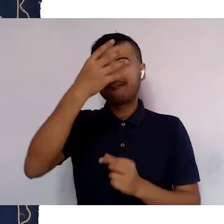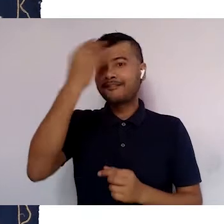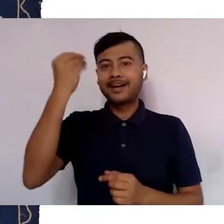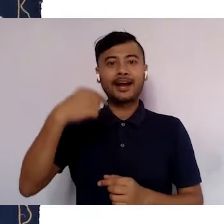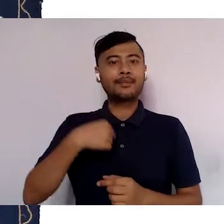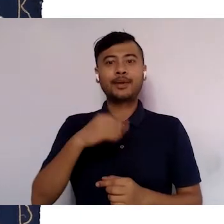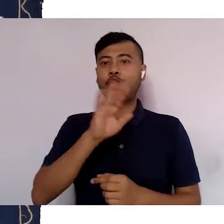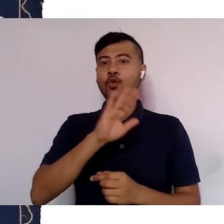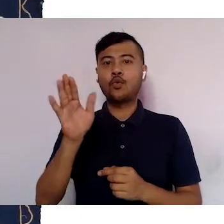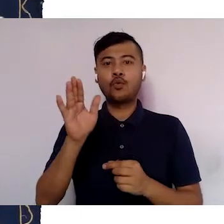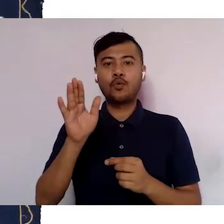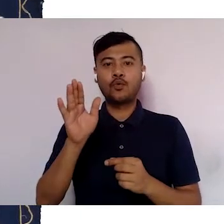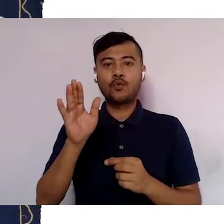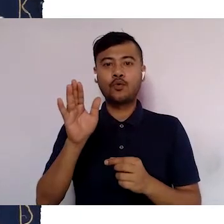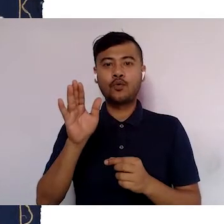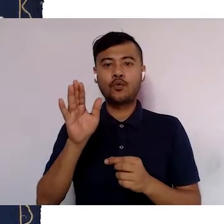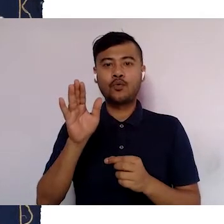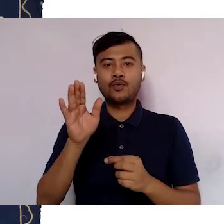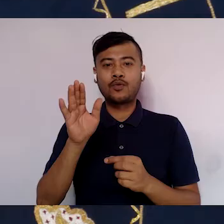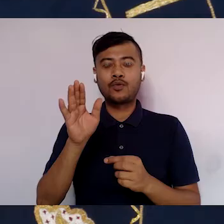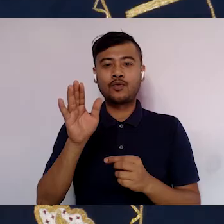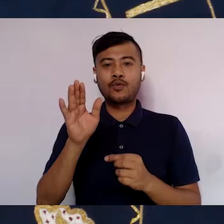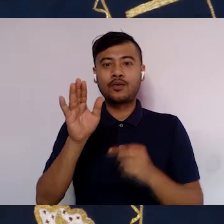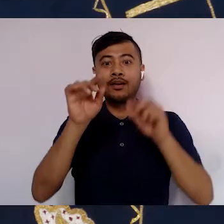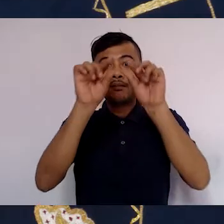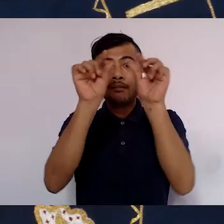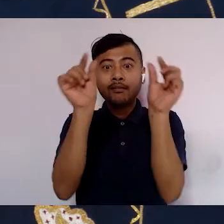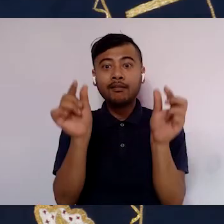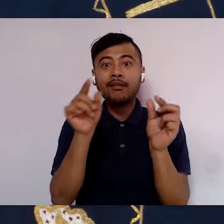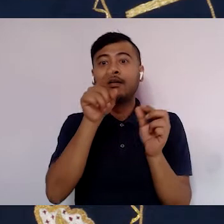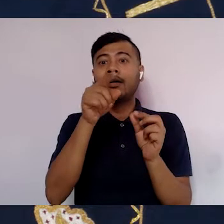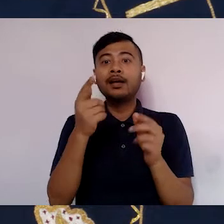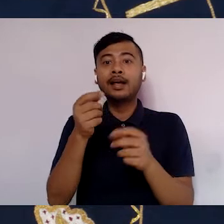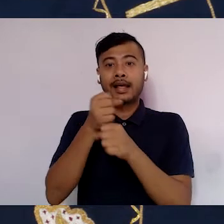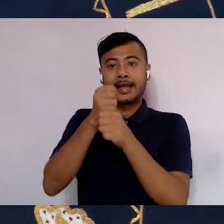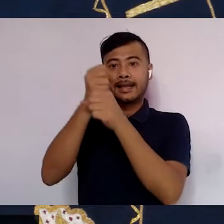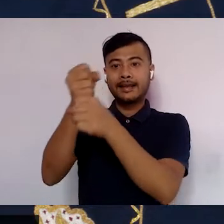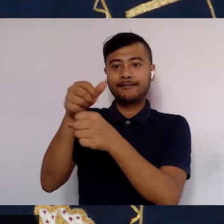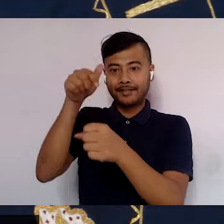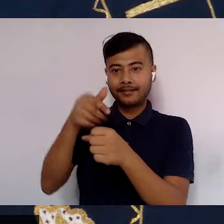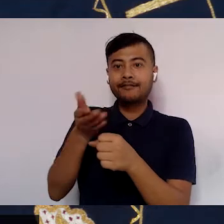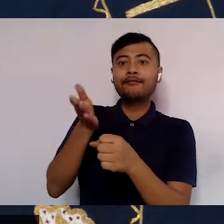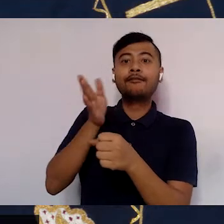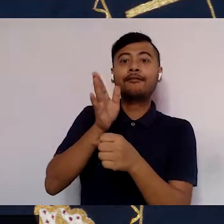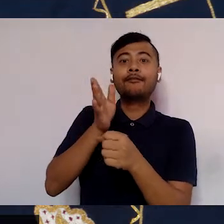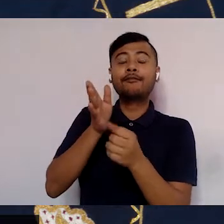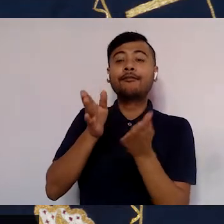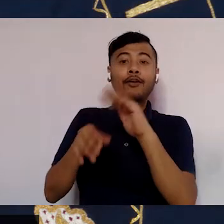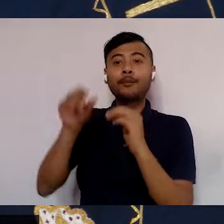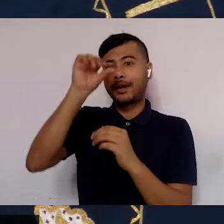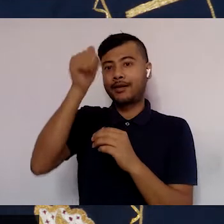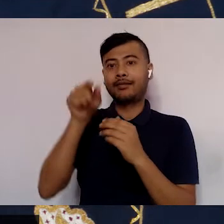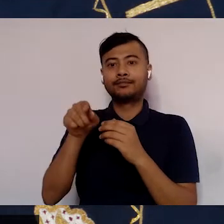that circles the emblematic tiger and man. Here, "present from India" indicates that this is a gift from